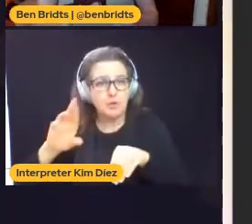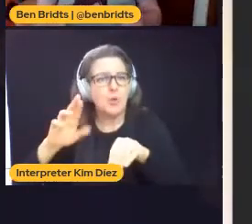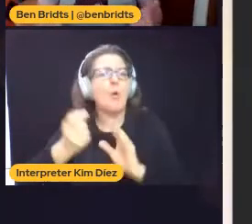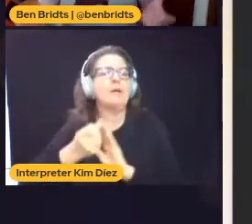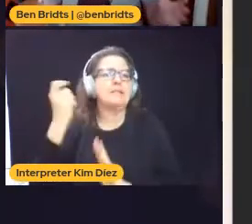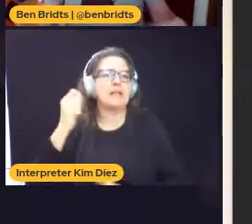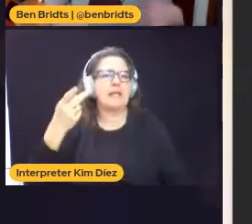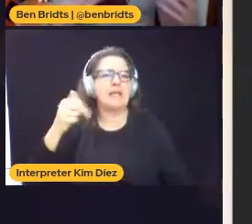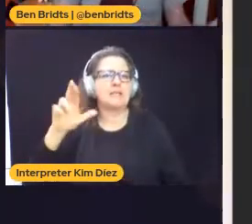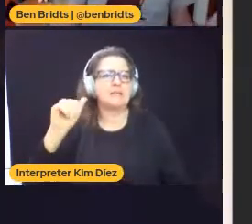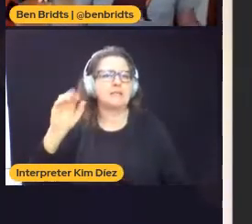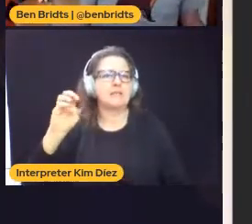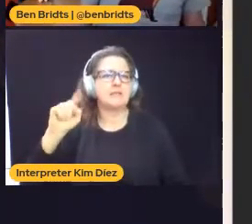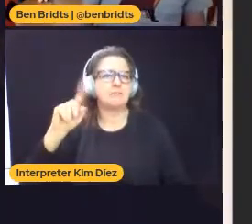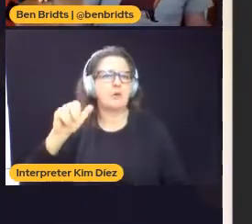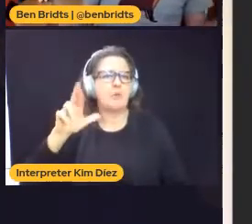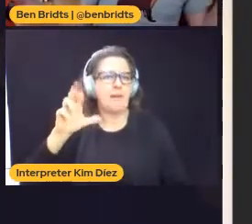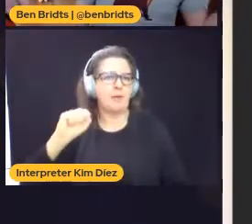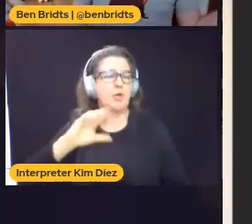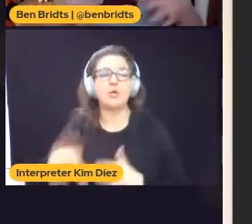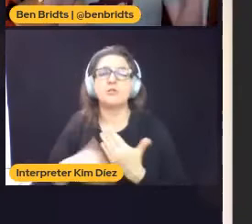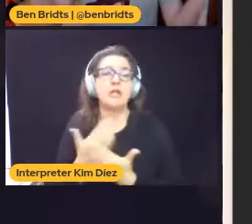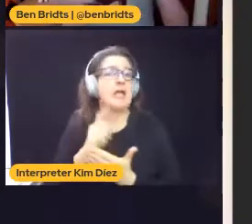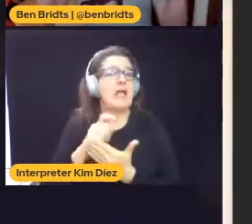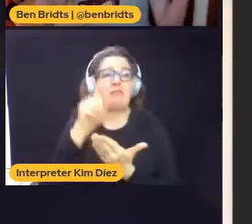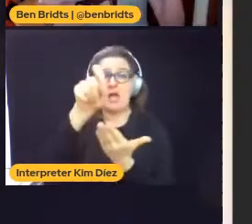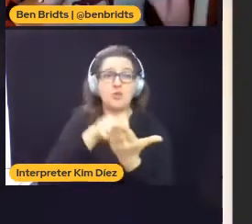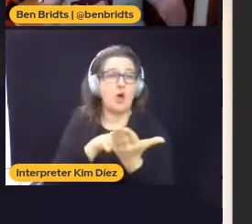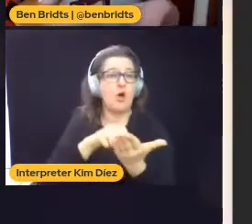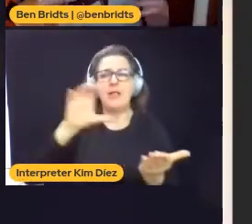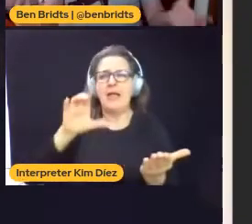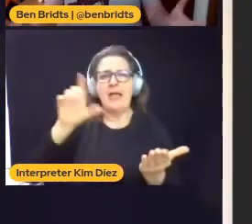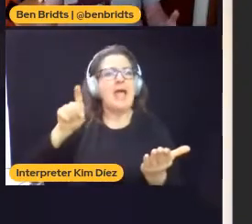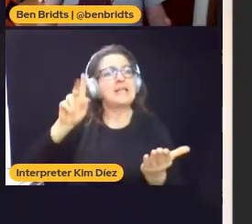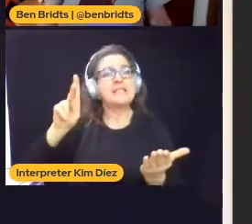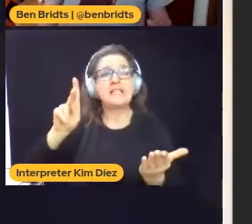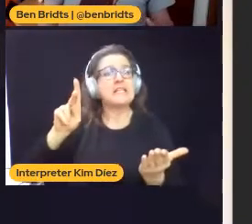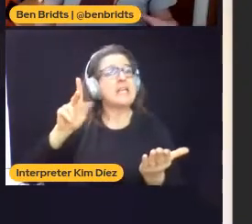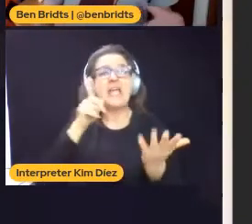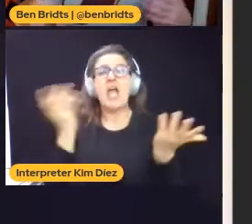that's all we have to write, and CDK will take care of gluing it all together and